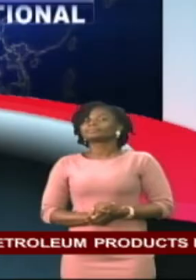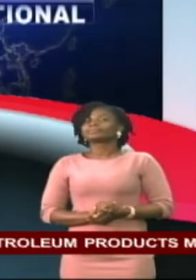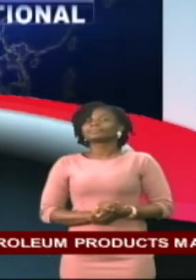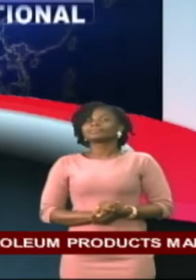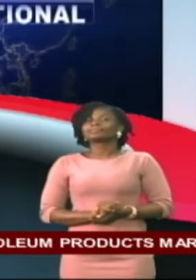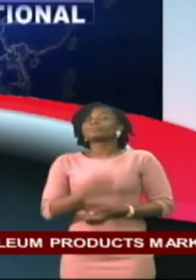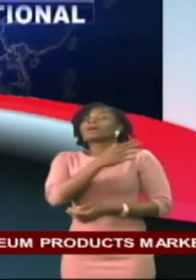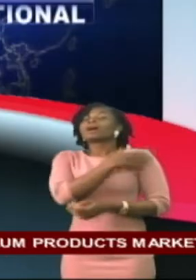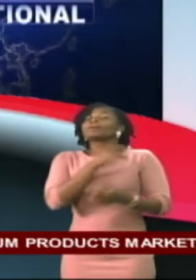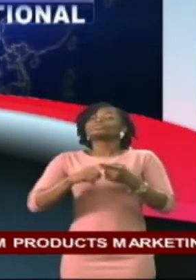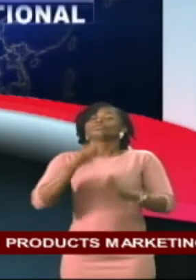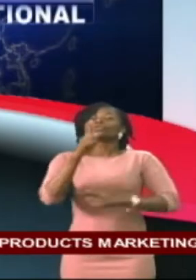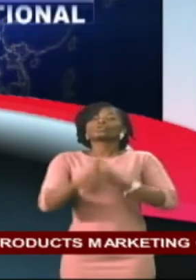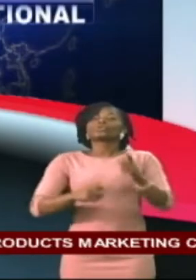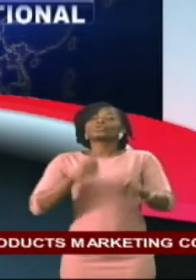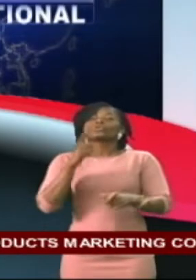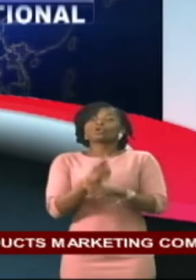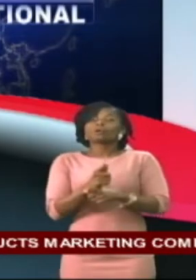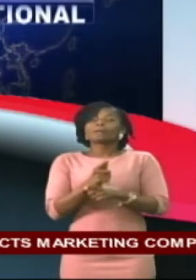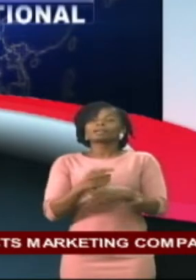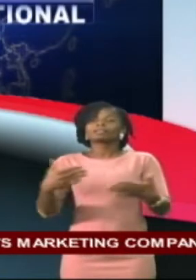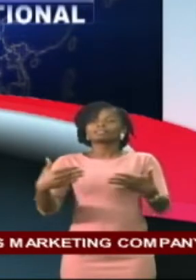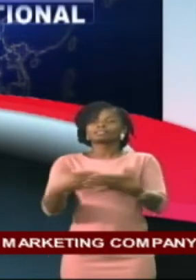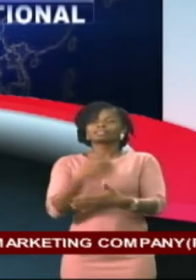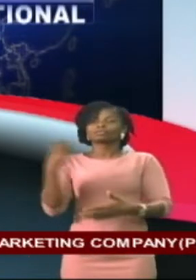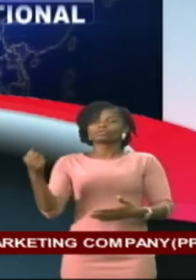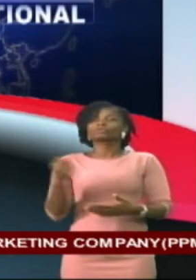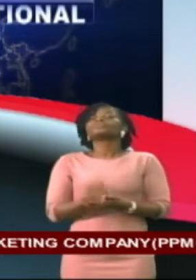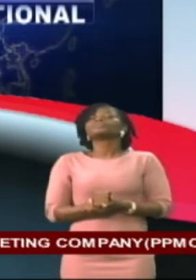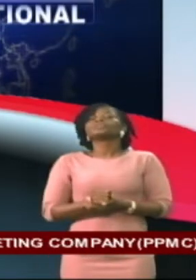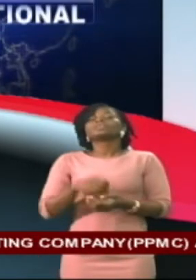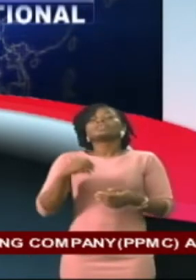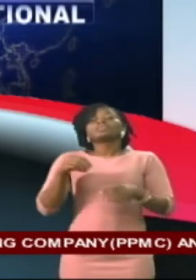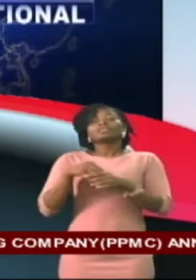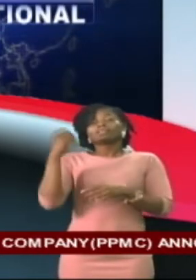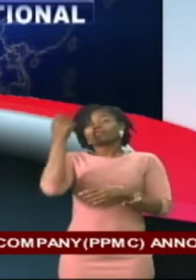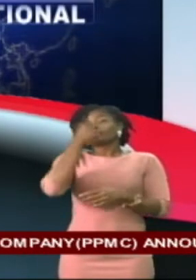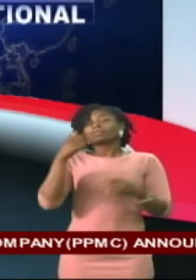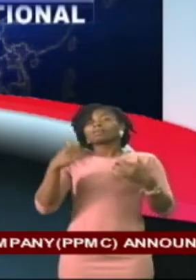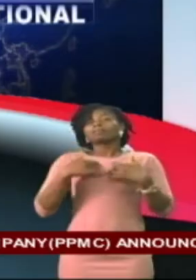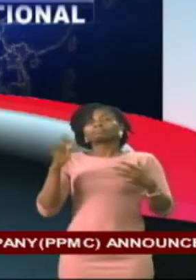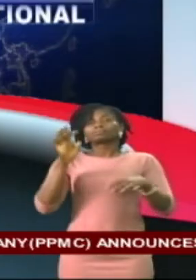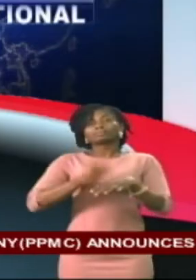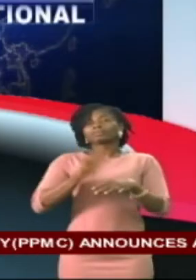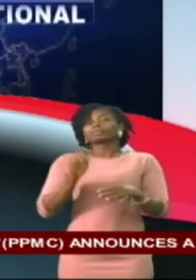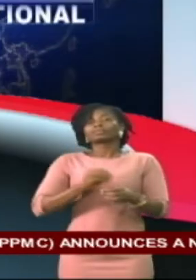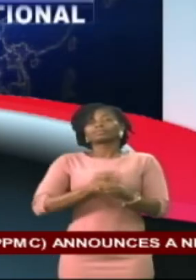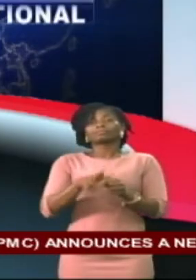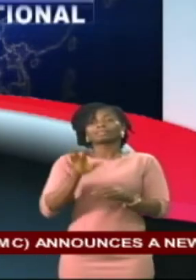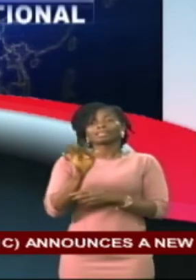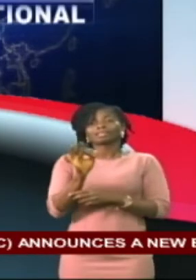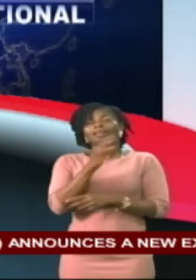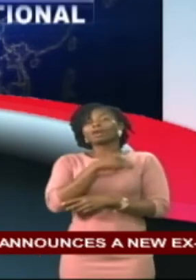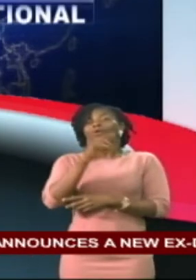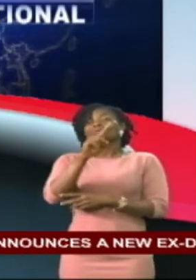And to global update, 24,000 health workers in South Africa have contracted COVID-19